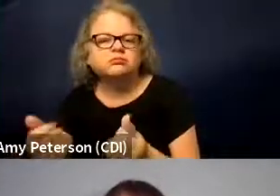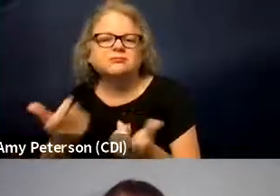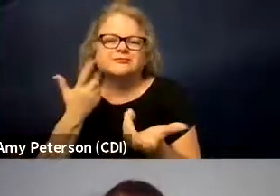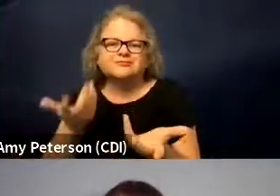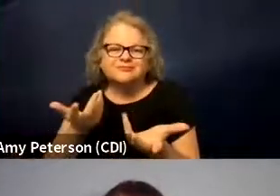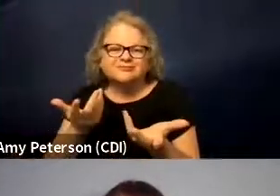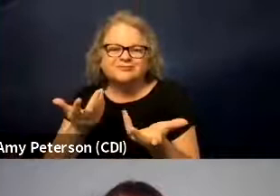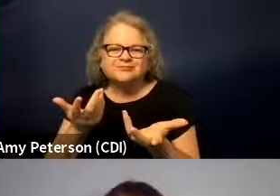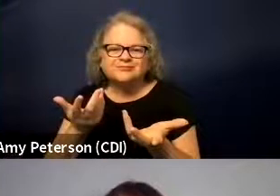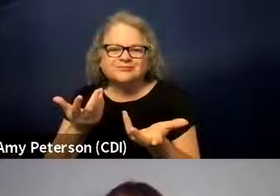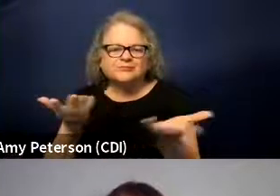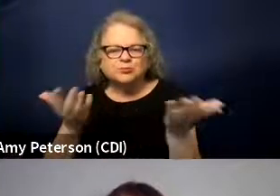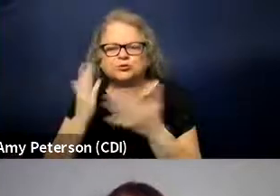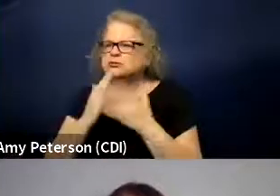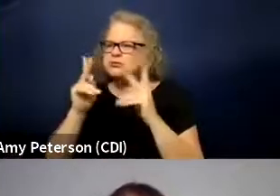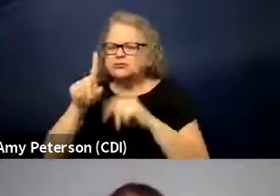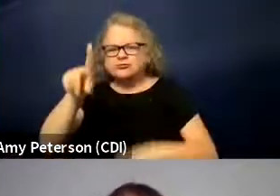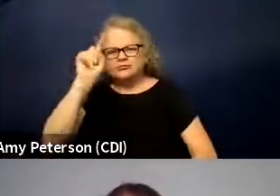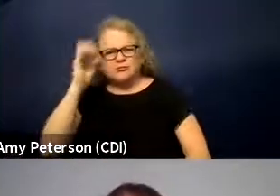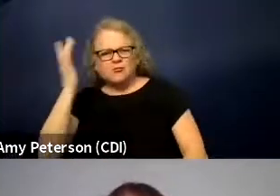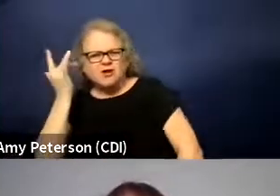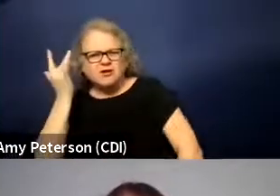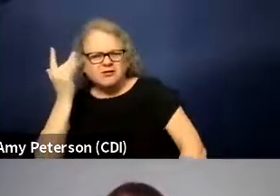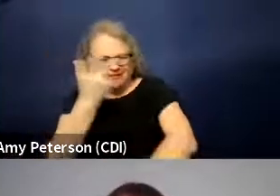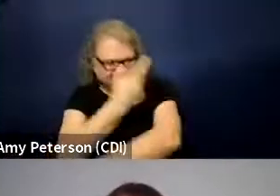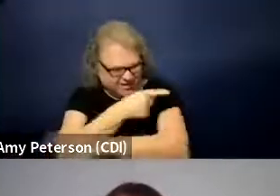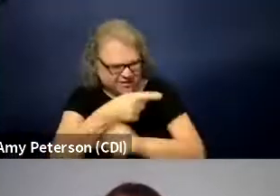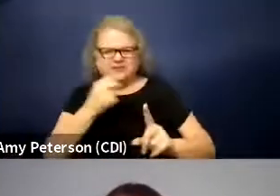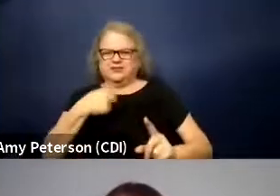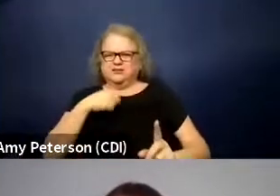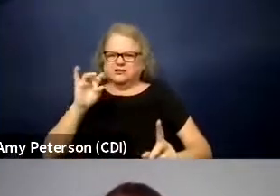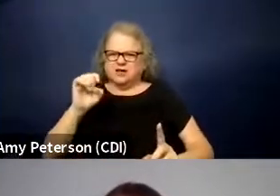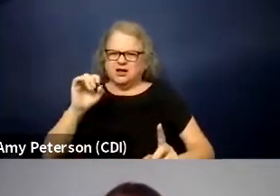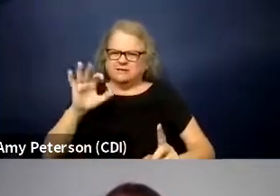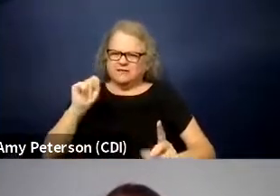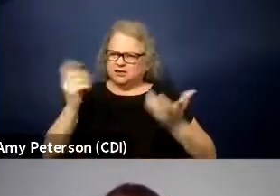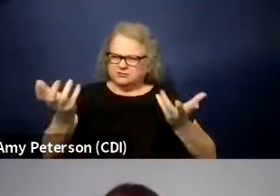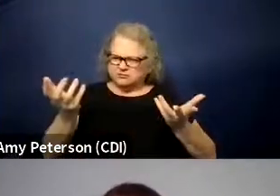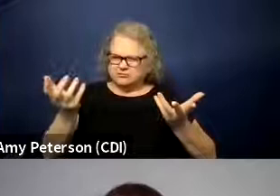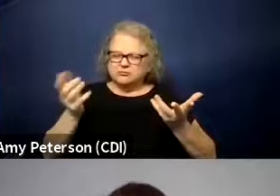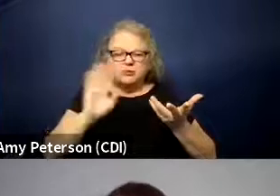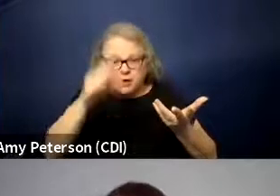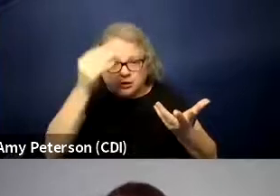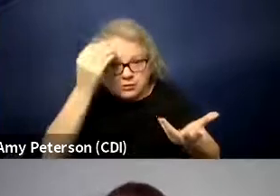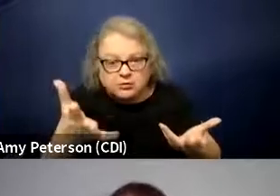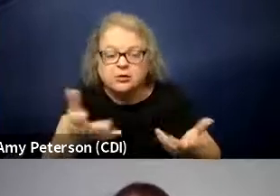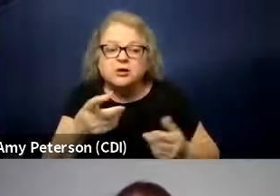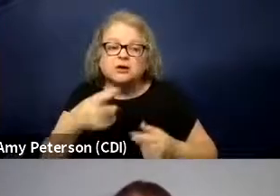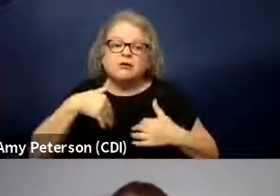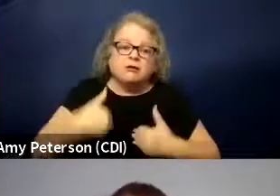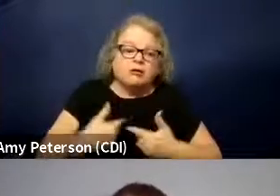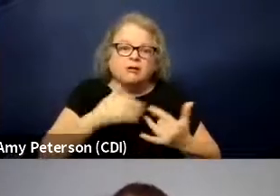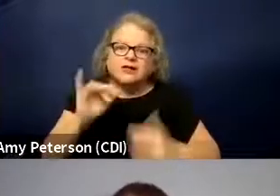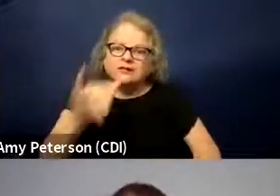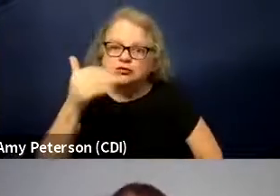it stimulates your immune system, you get some inflammation at the site of the shot. But